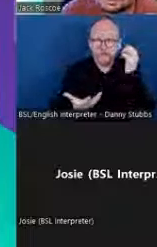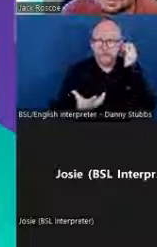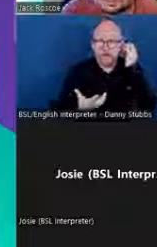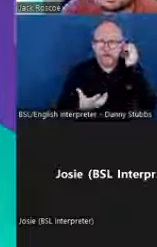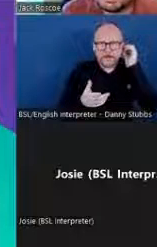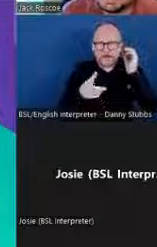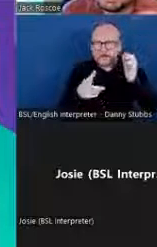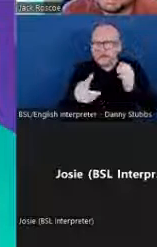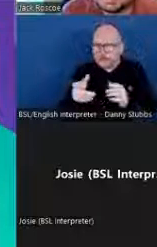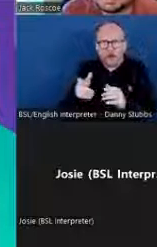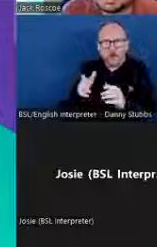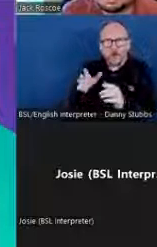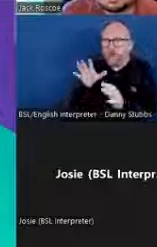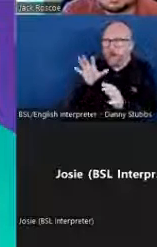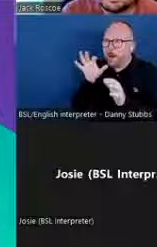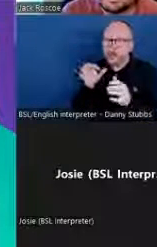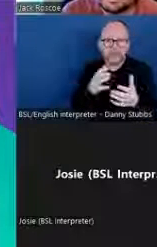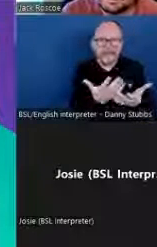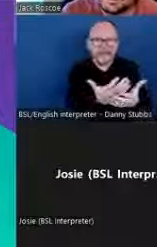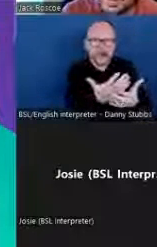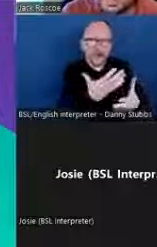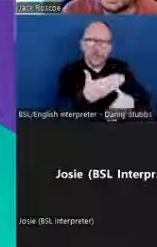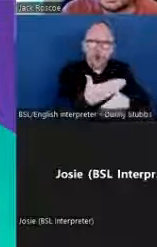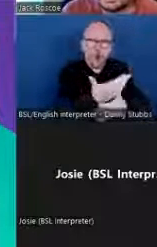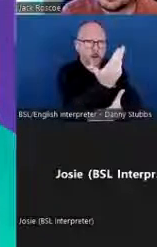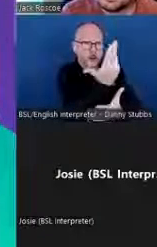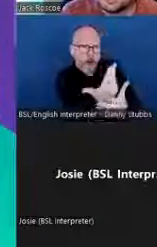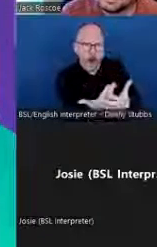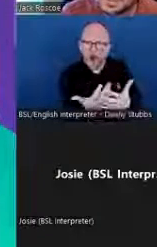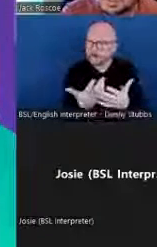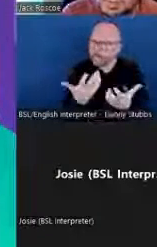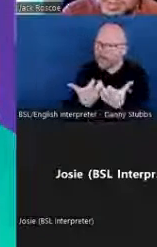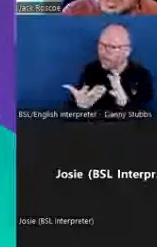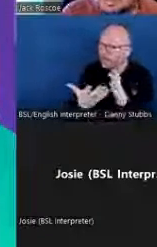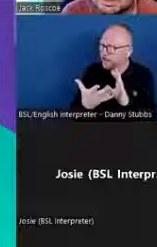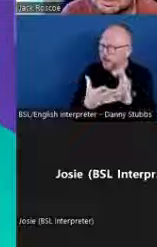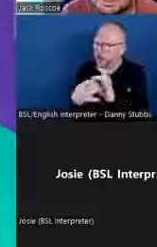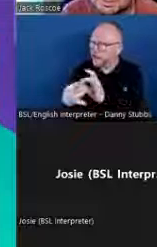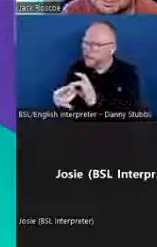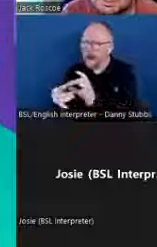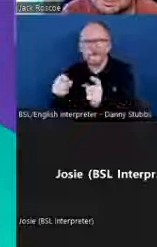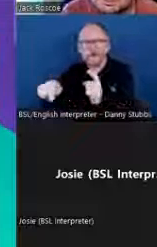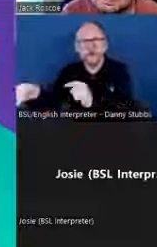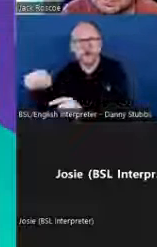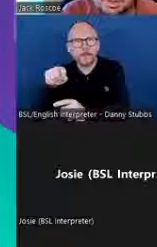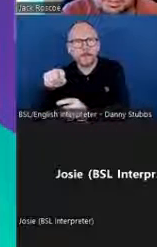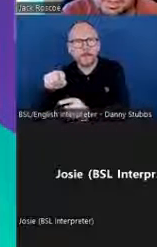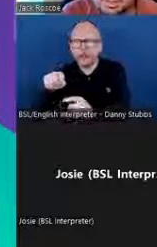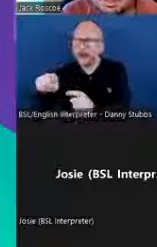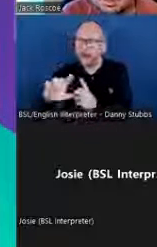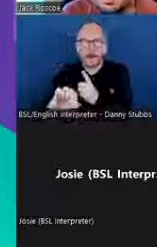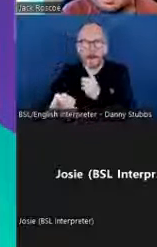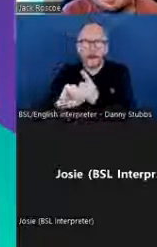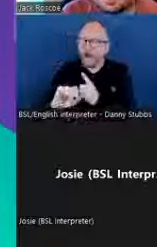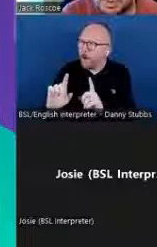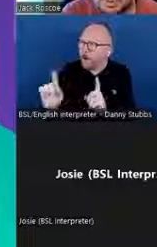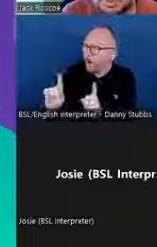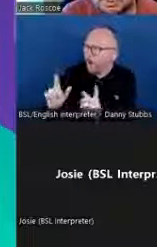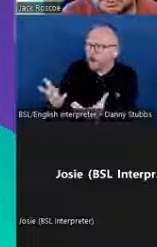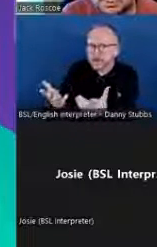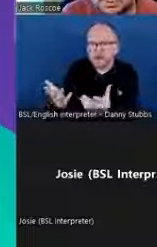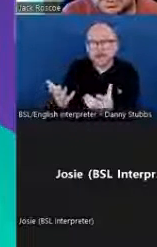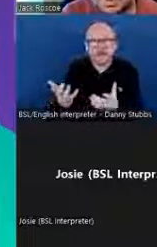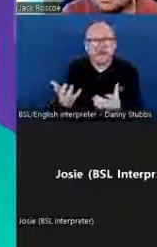was helping people to make those connections. So across the project, we did that with a mix of surveys, vox